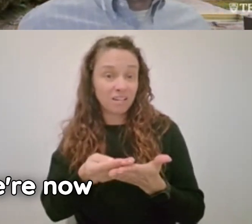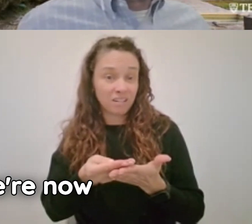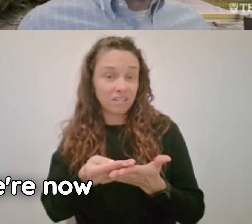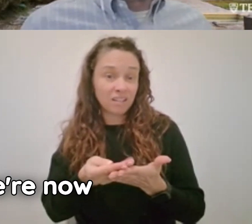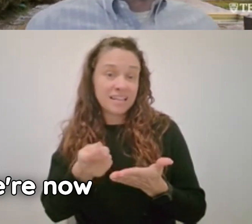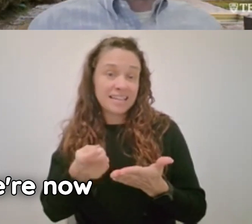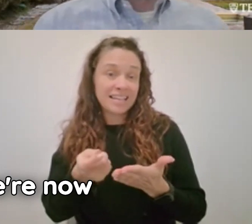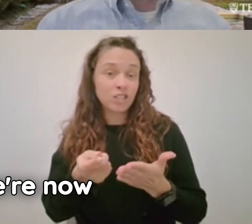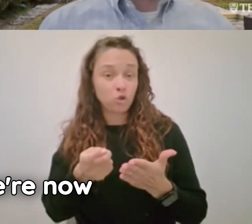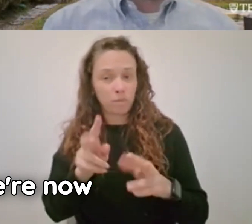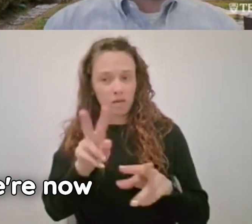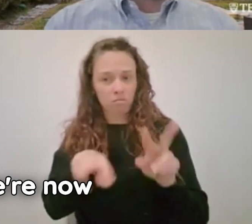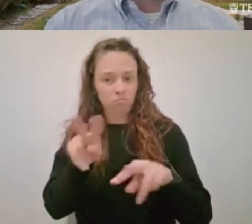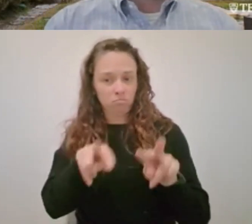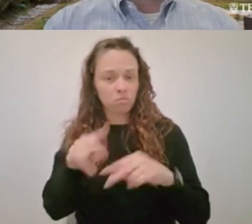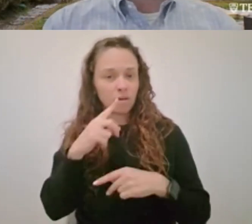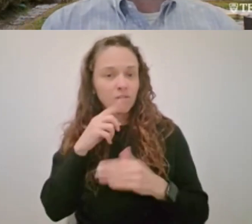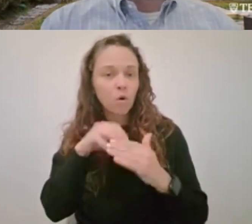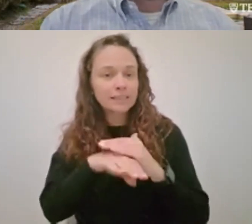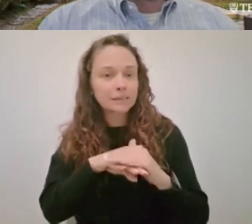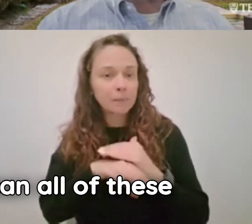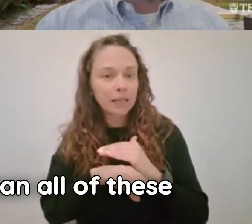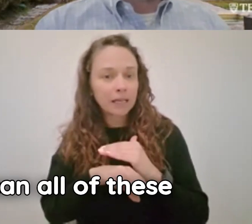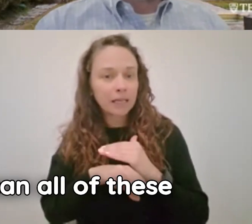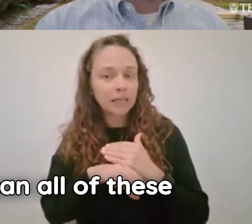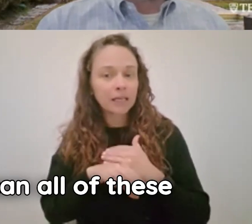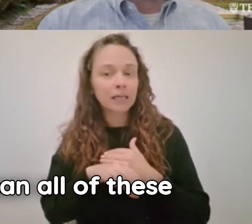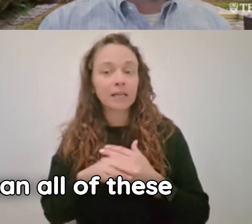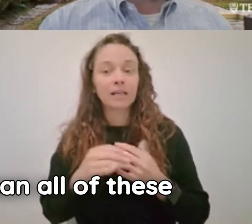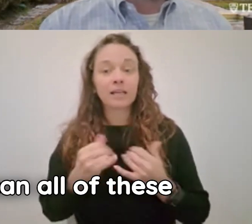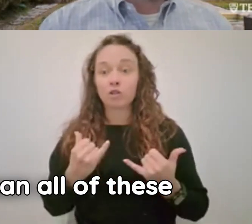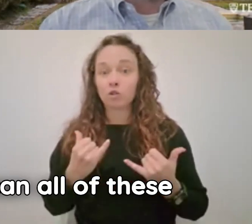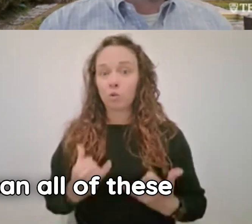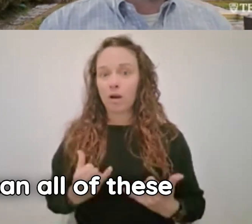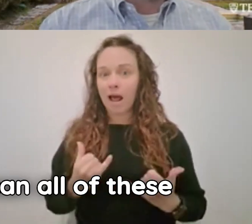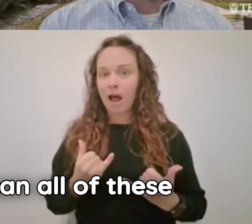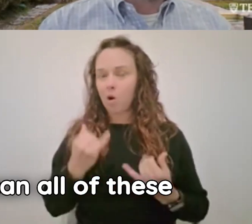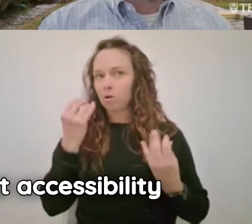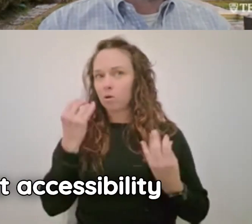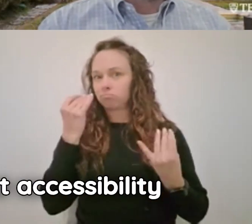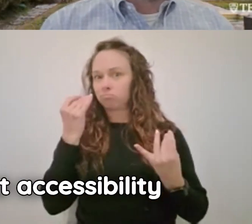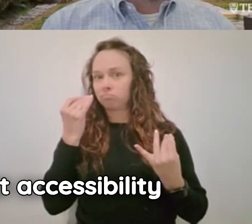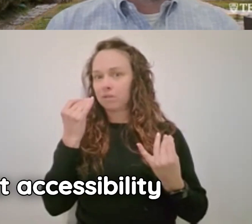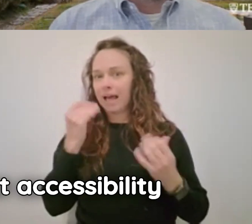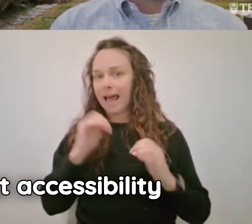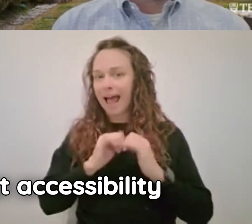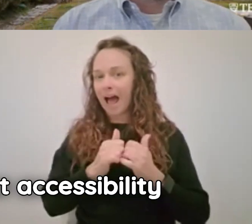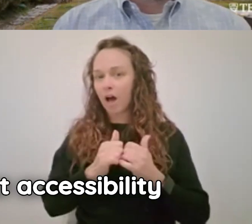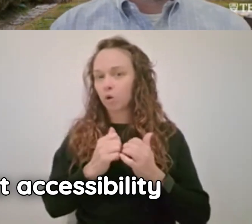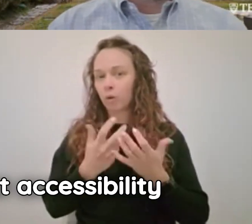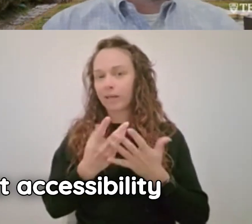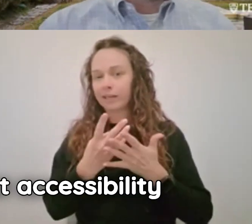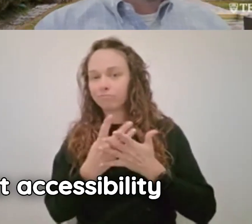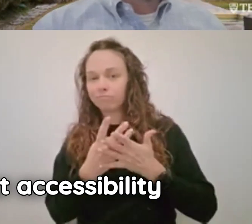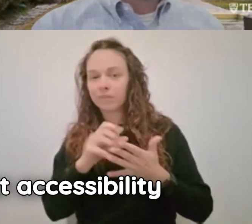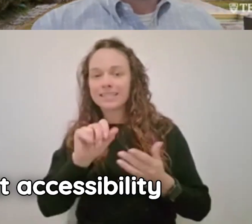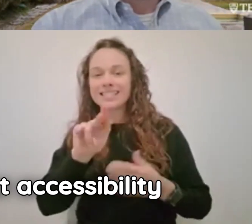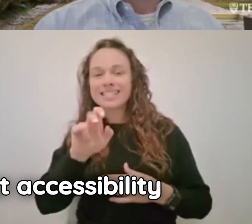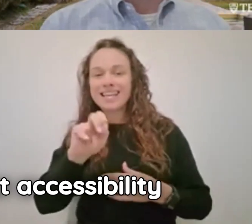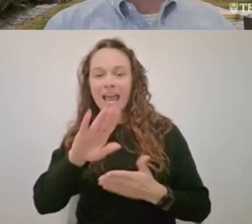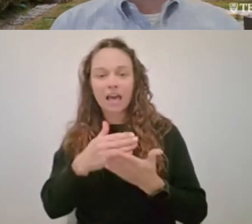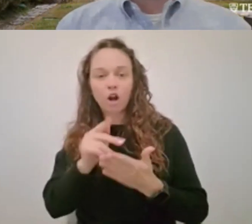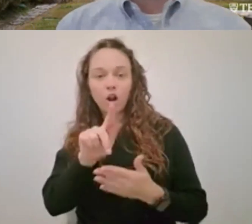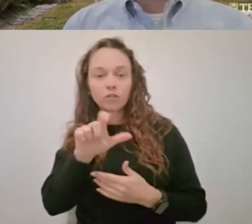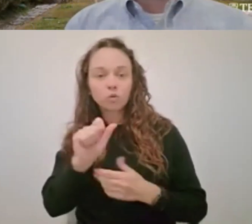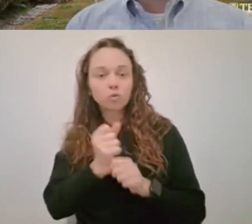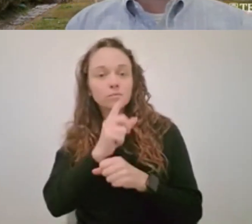for accessibility. So we're now thinking about how we scan all of these tools and make sure that